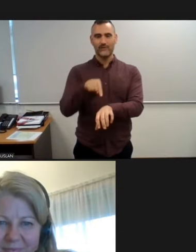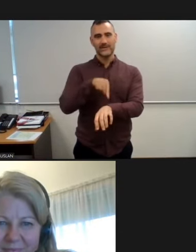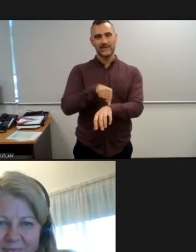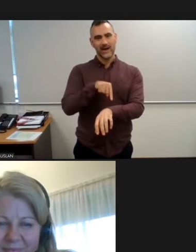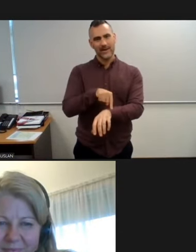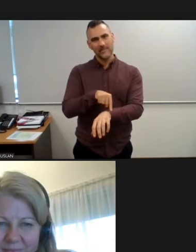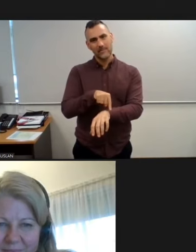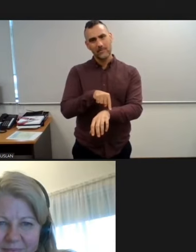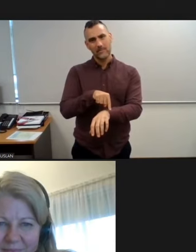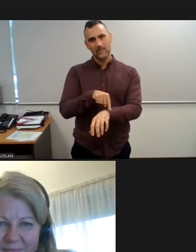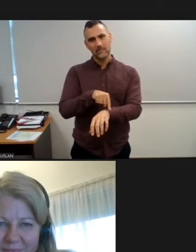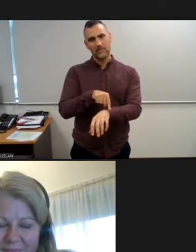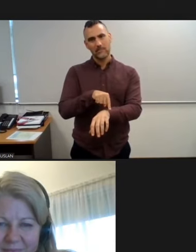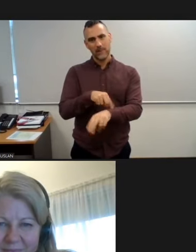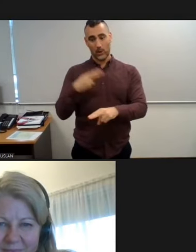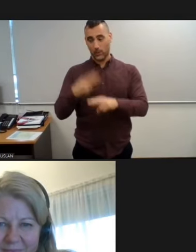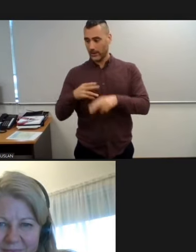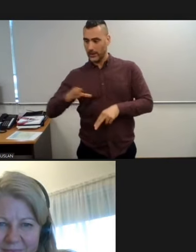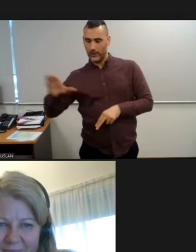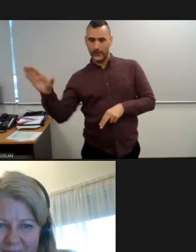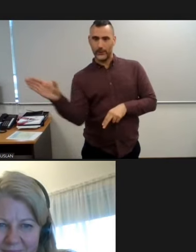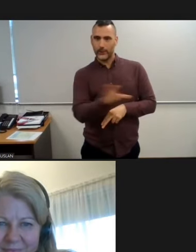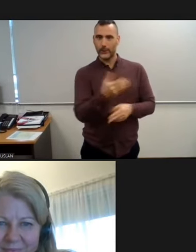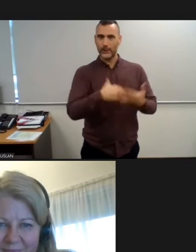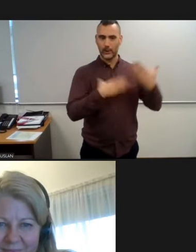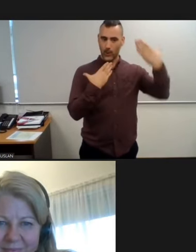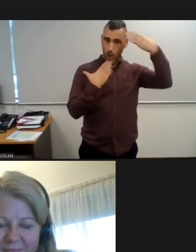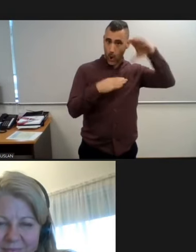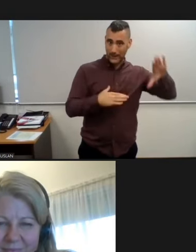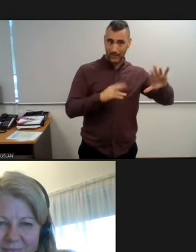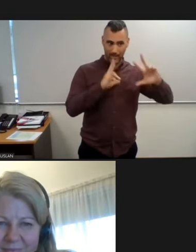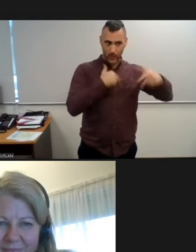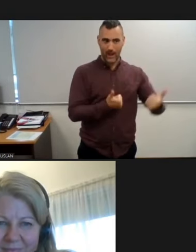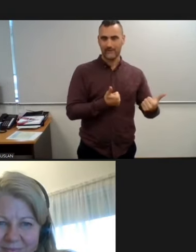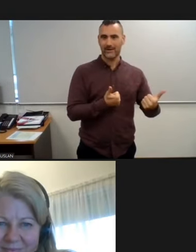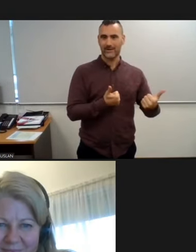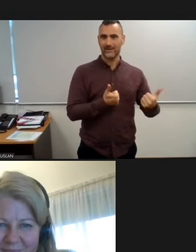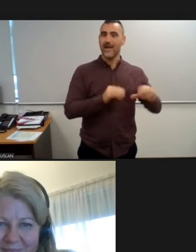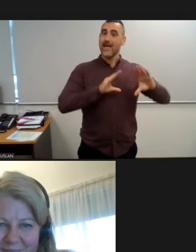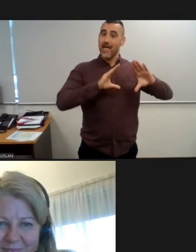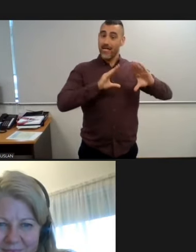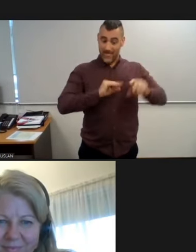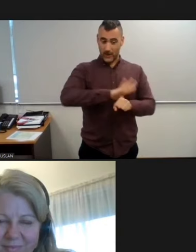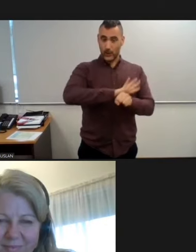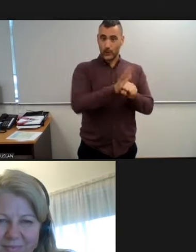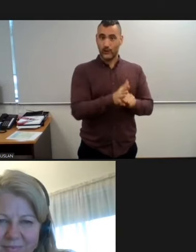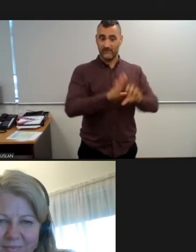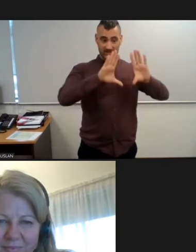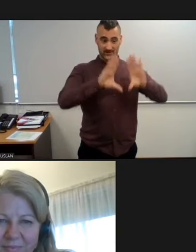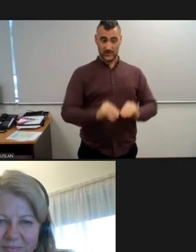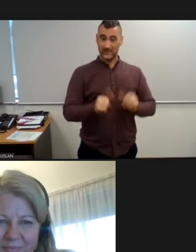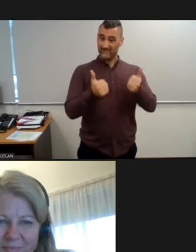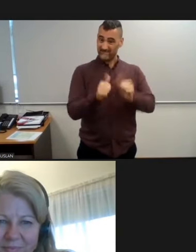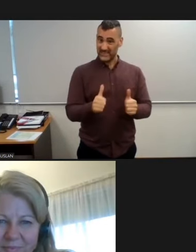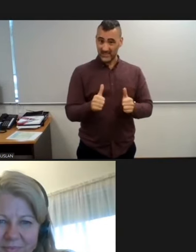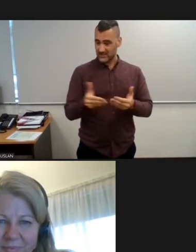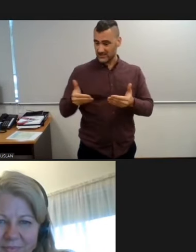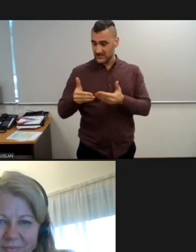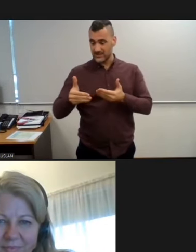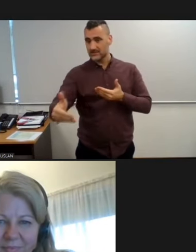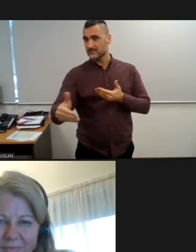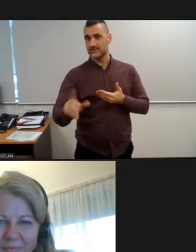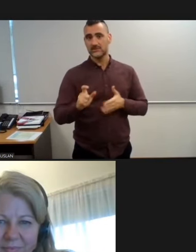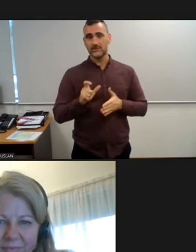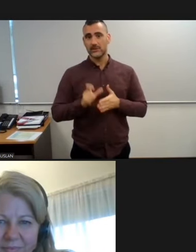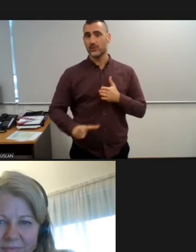So if you wouldn't mind talking about that into sort of more detail, to start with how successful you think the program has been, but perhaps